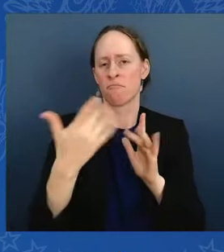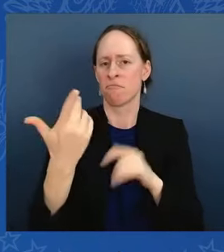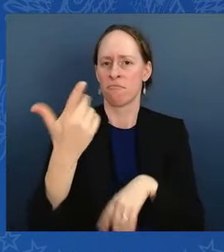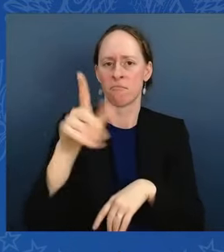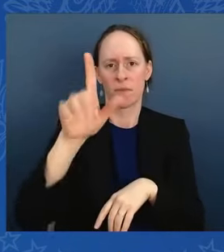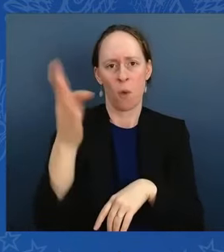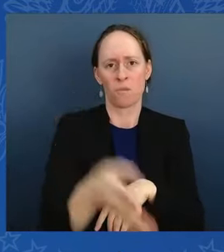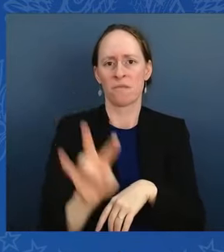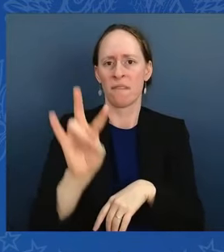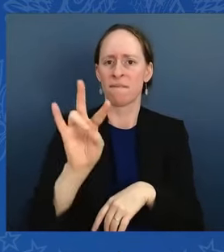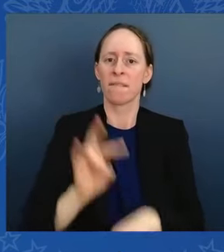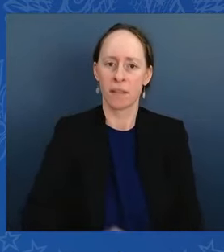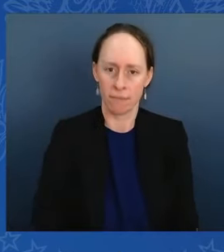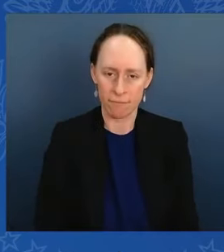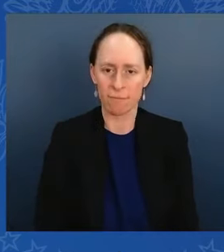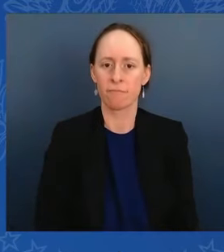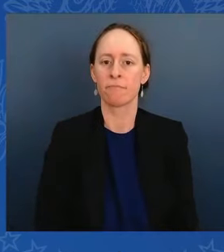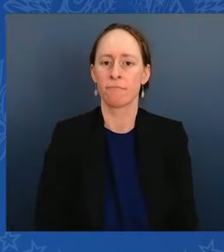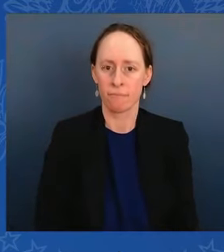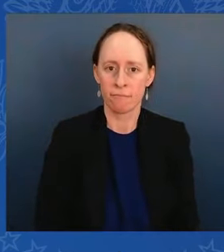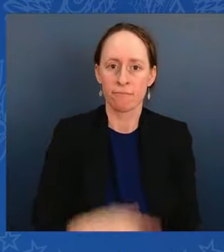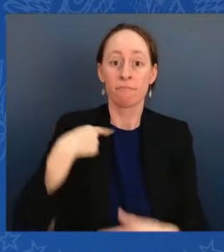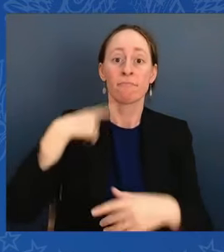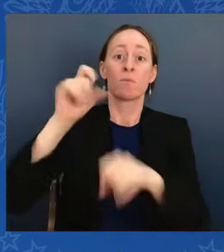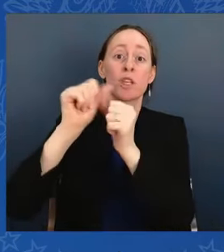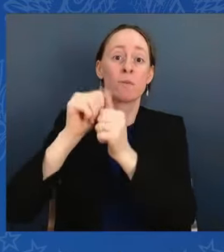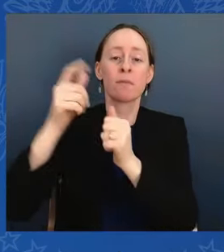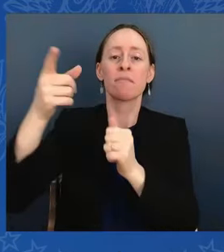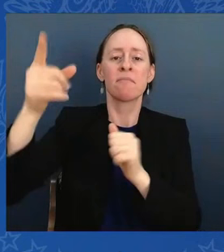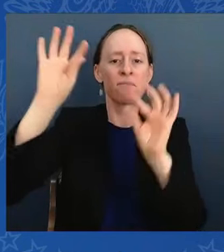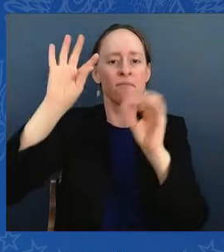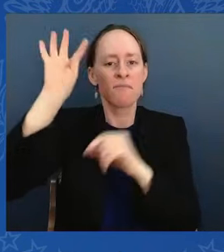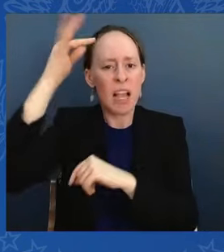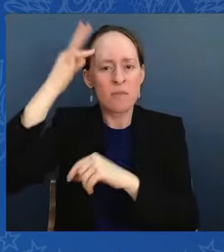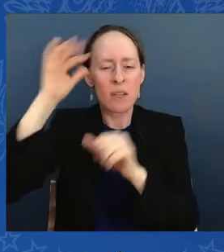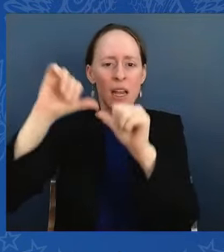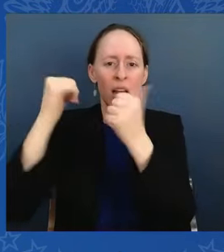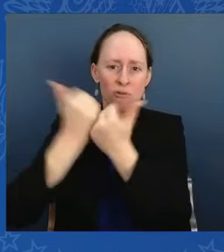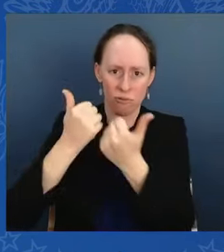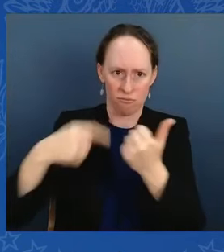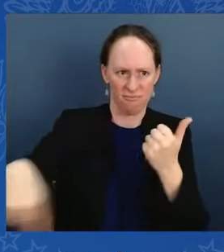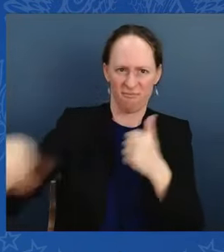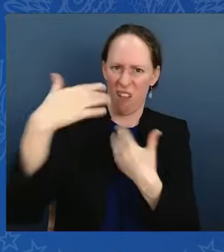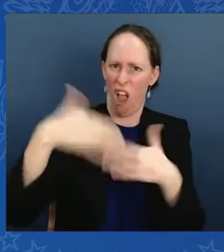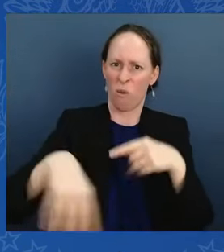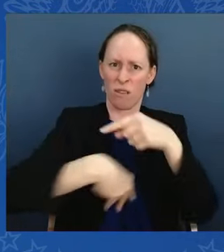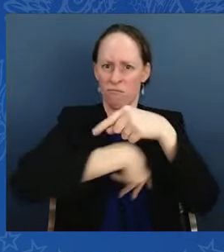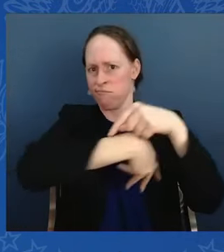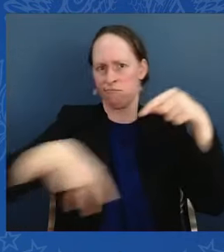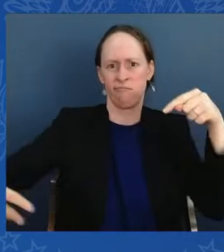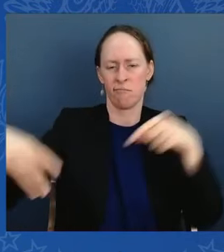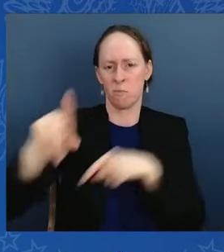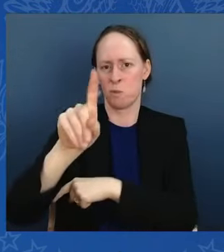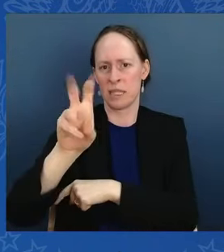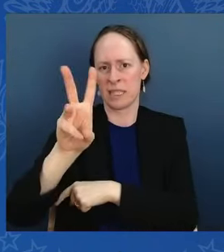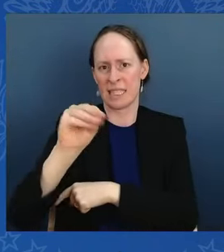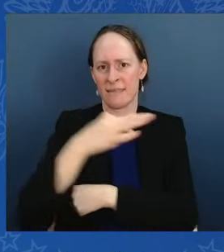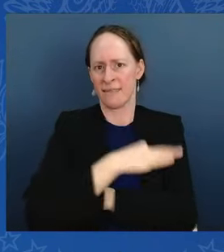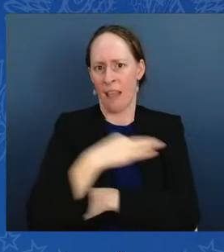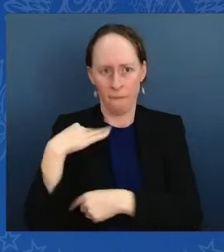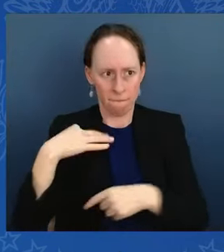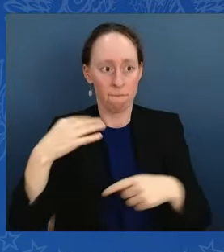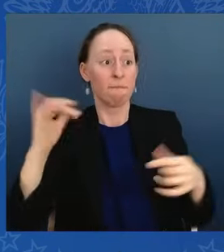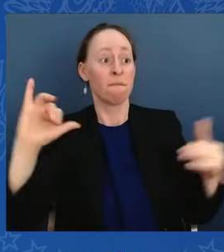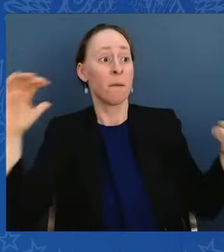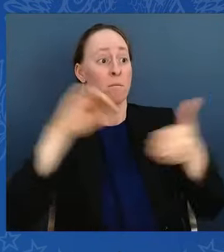have deployed over 160 staff to support FEMA's response to this storm, which includes an incident team to help clear